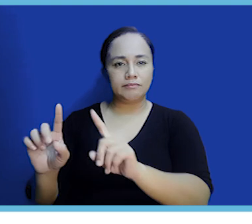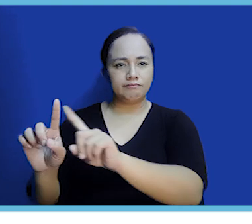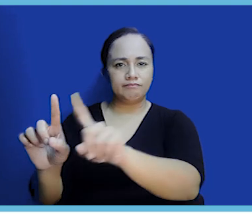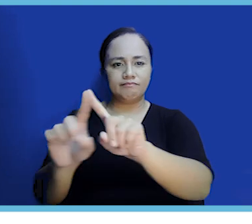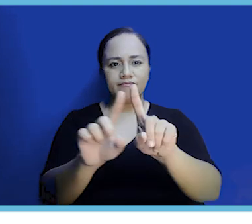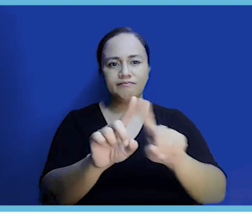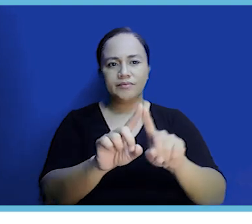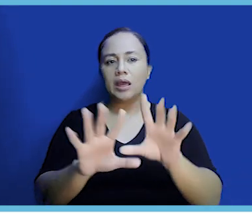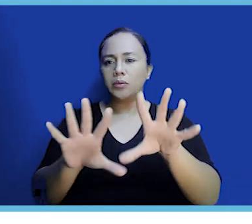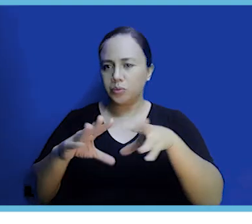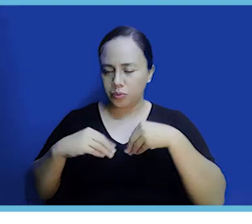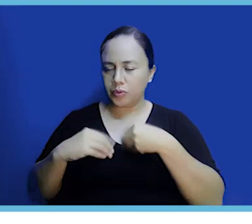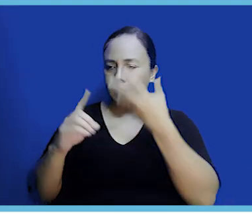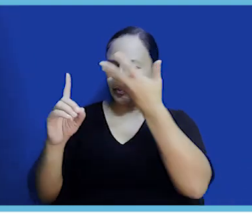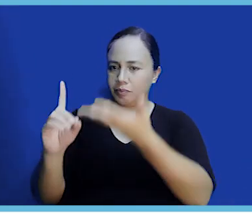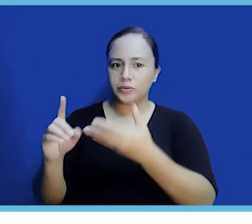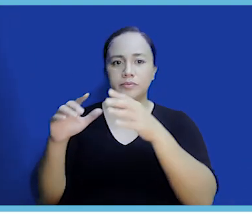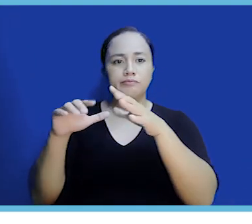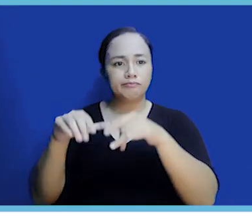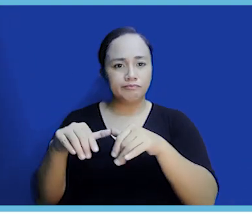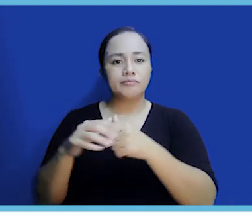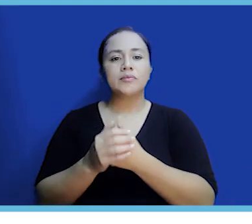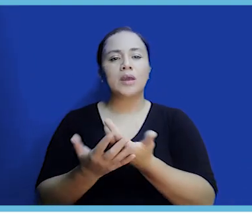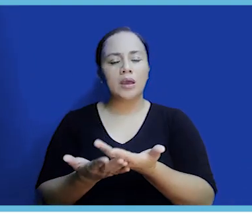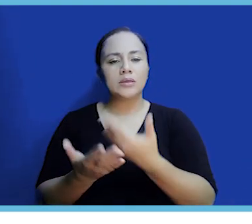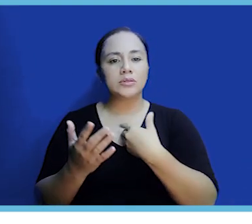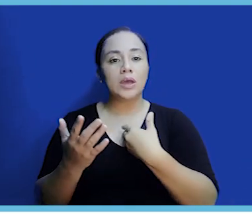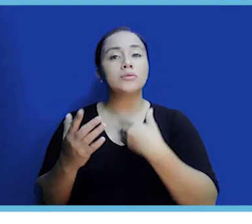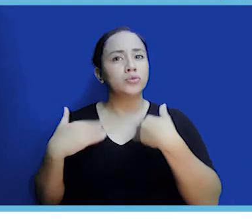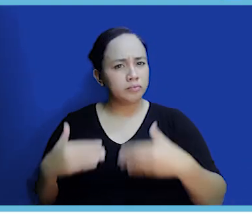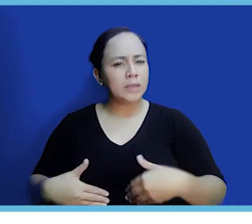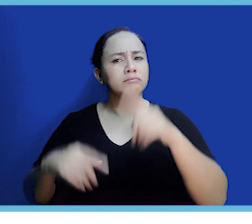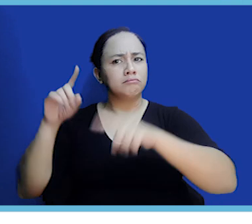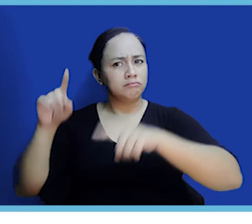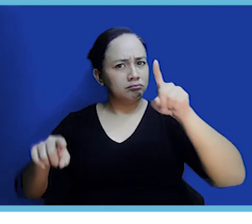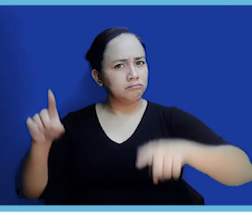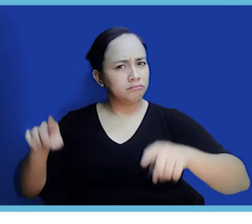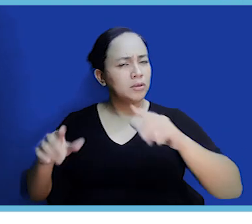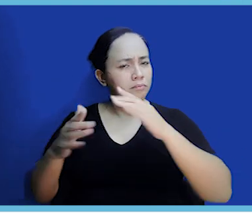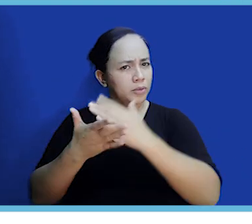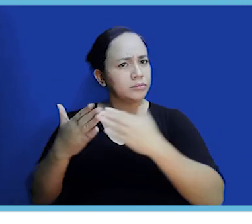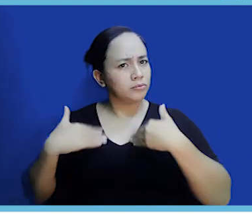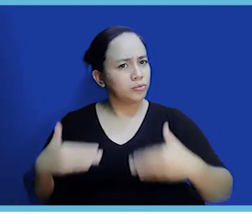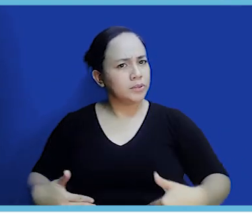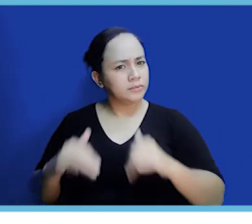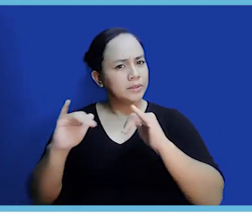D. Respect for difference and acceptance of persons with disabilities as part of human diversity and